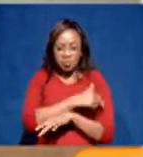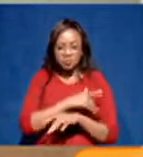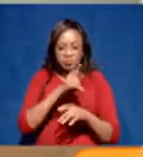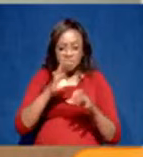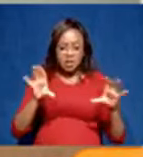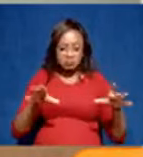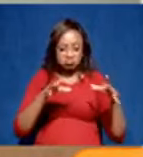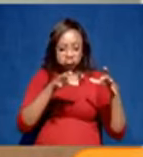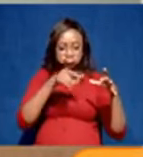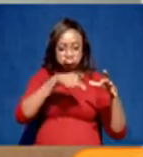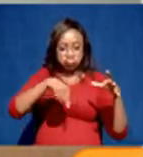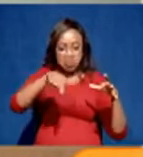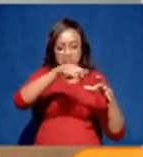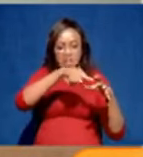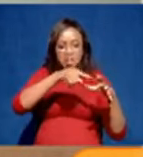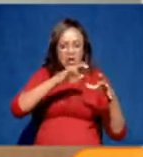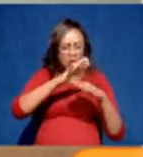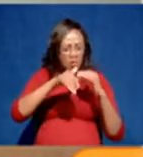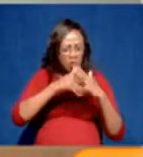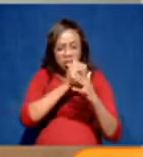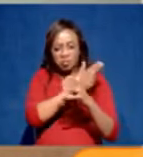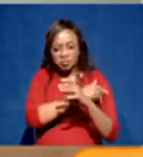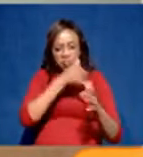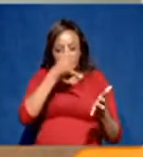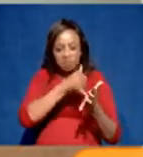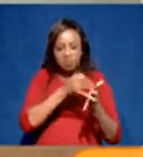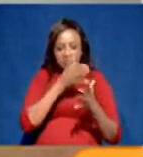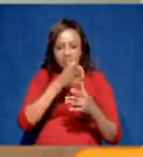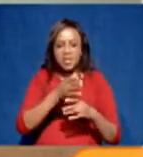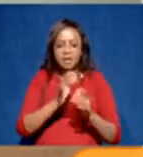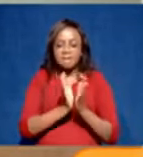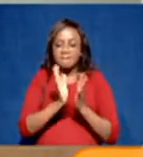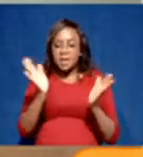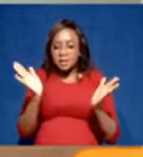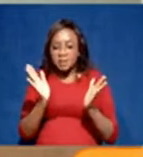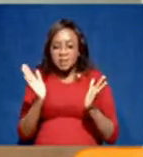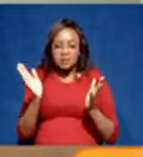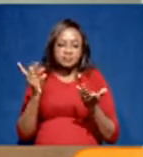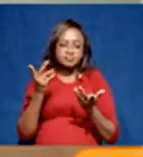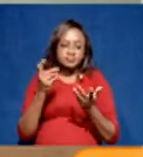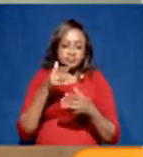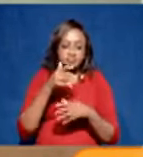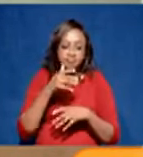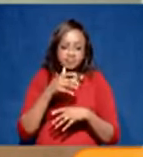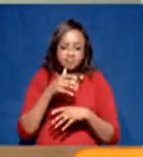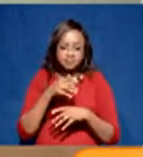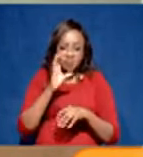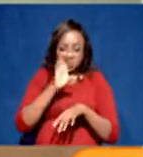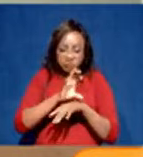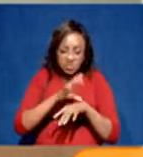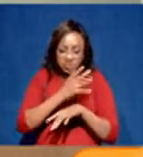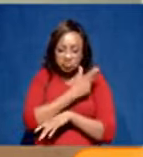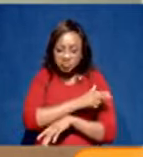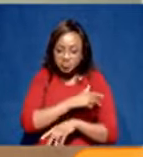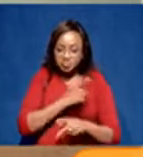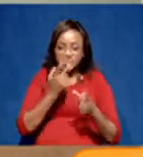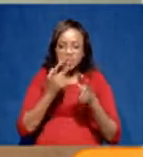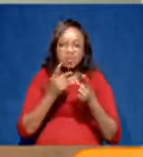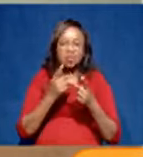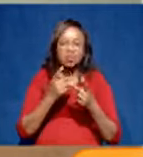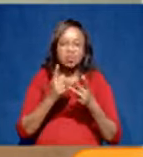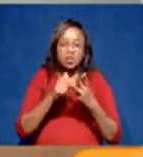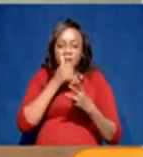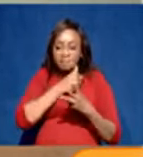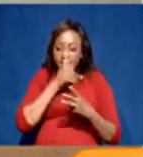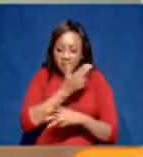Under primary care network, all facilities are going to be linked, be it public facilities, faith-based facilities, or